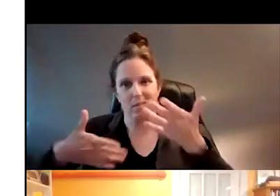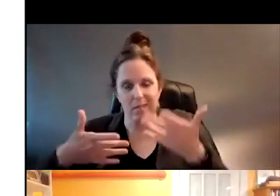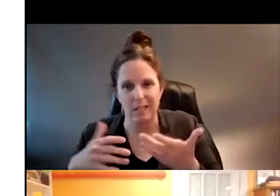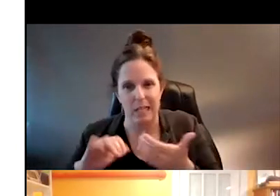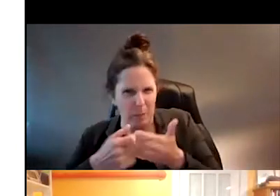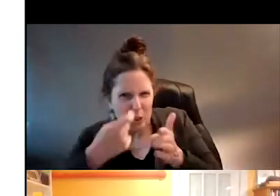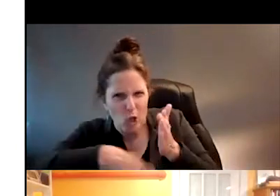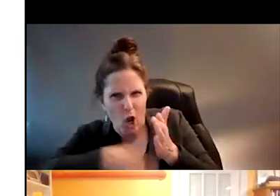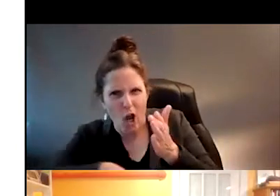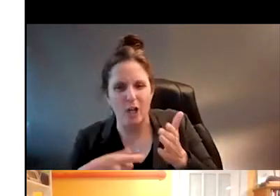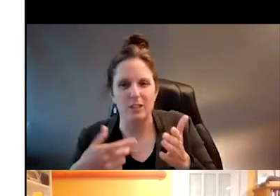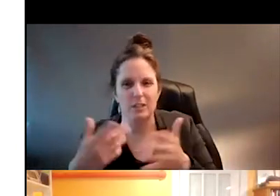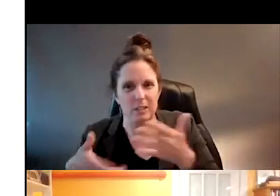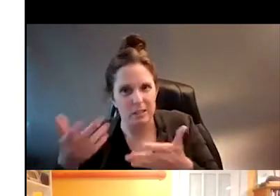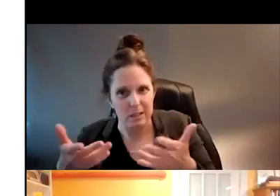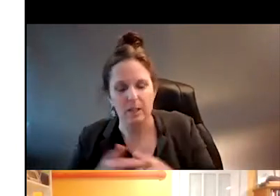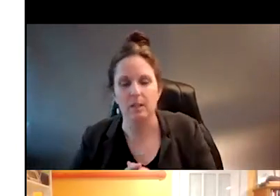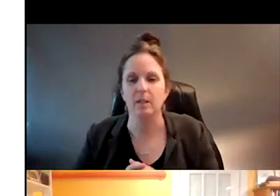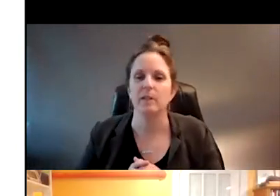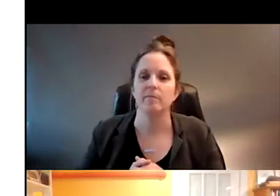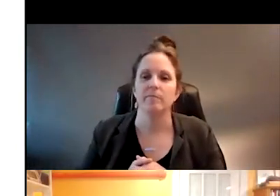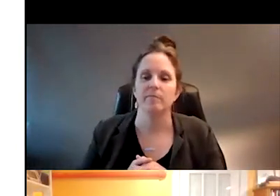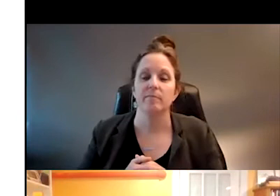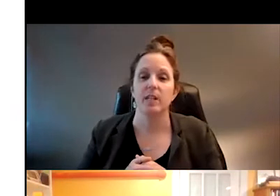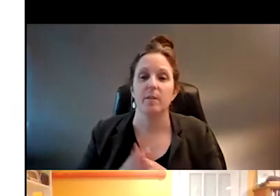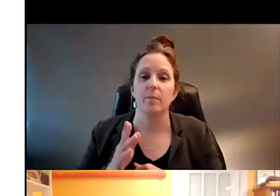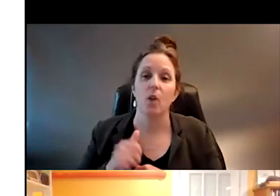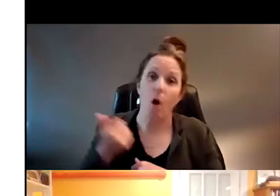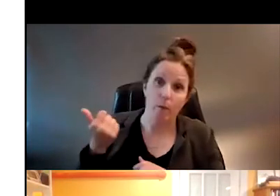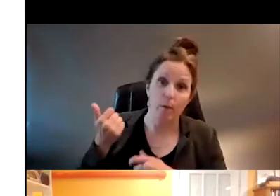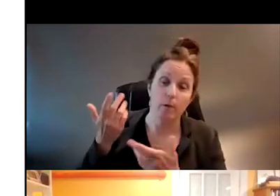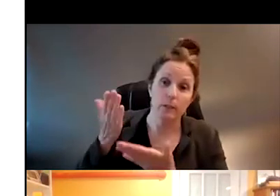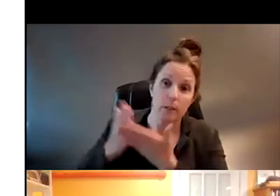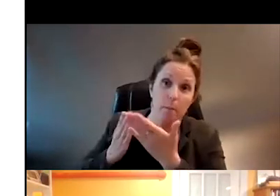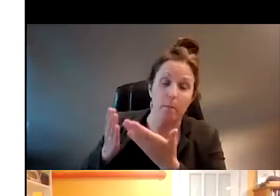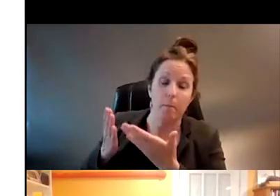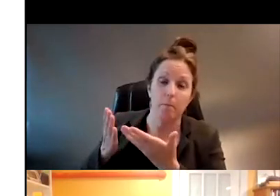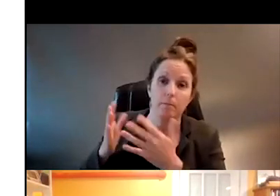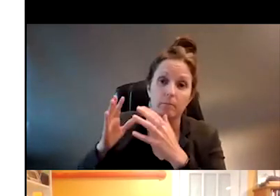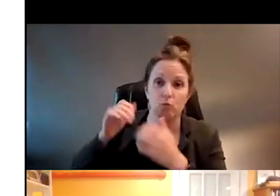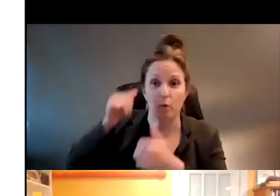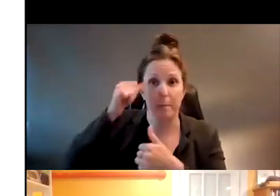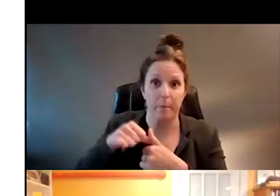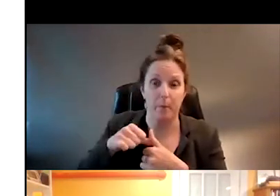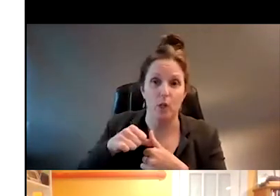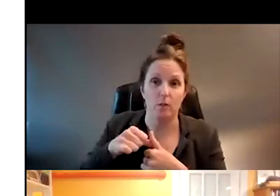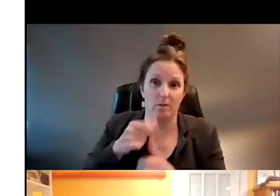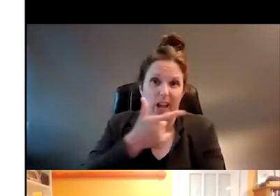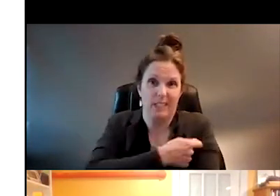does it cost? And then for some people, remember at this point, most vaccines got to have 2